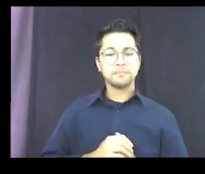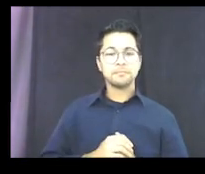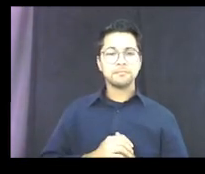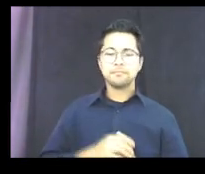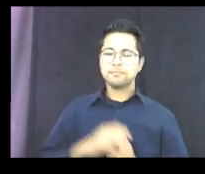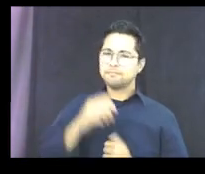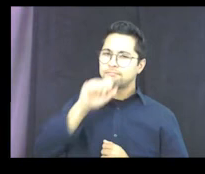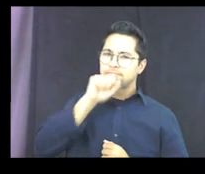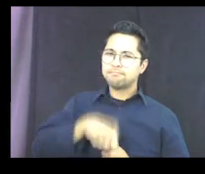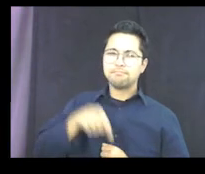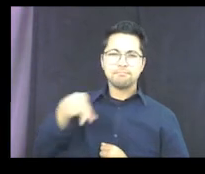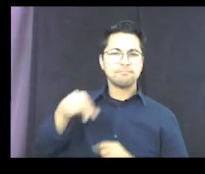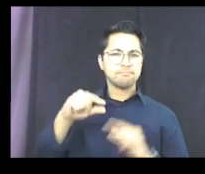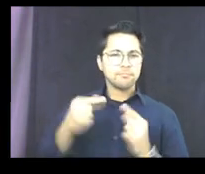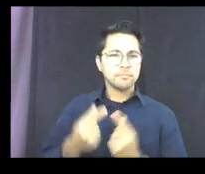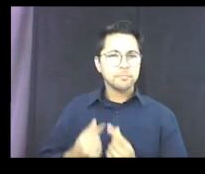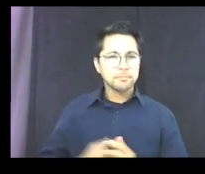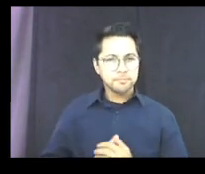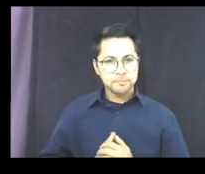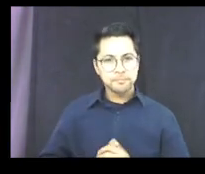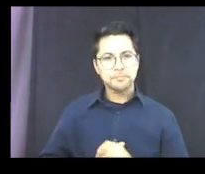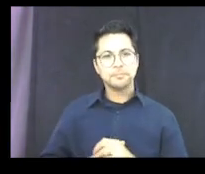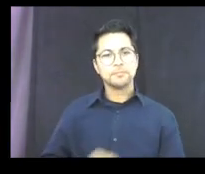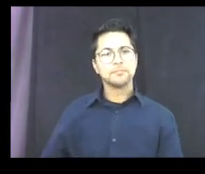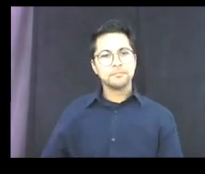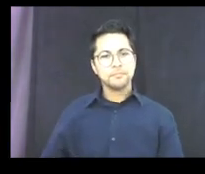Love this group.